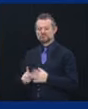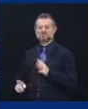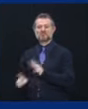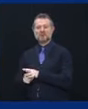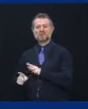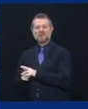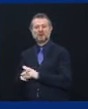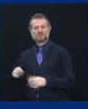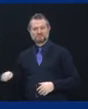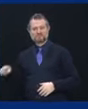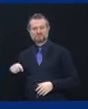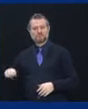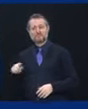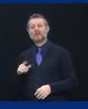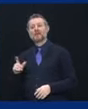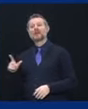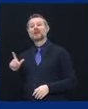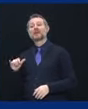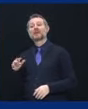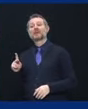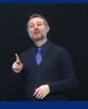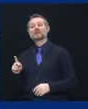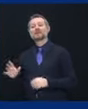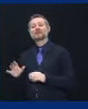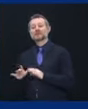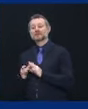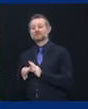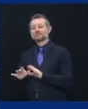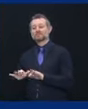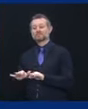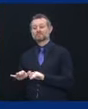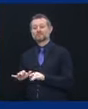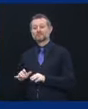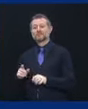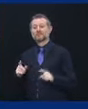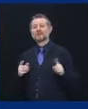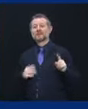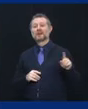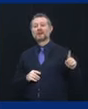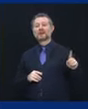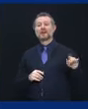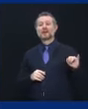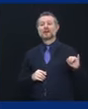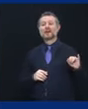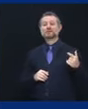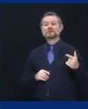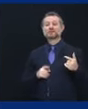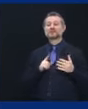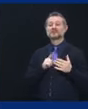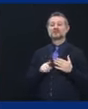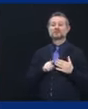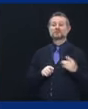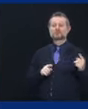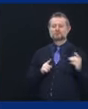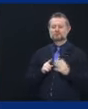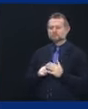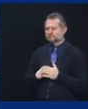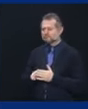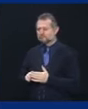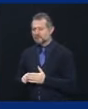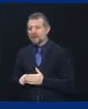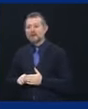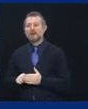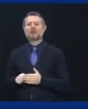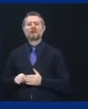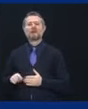with the link that's currently under investigation by the Inspector General, and a couple of the other sites where the links had been shared prematurely, and we went over that